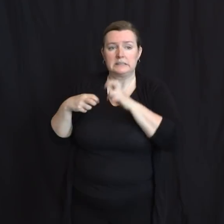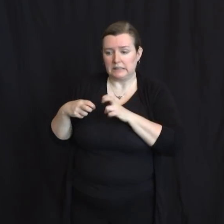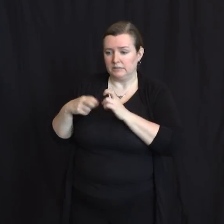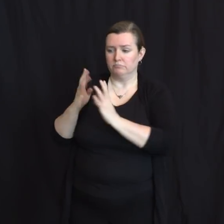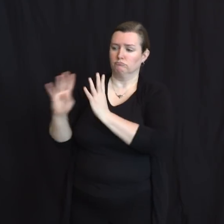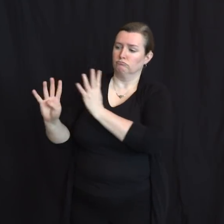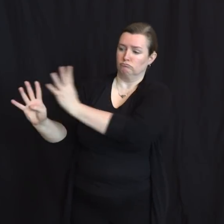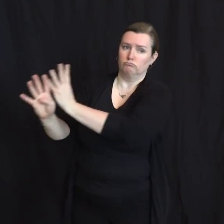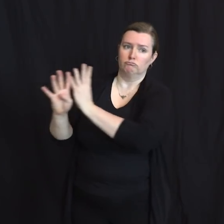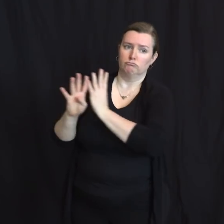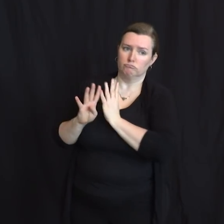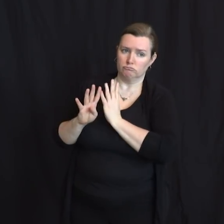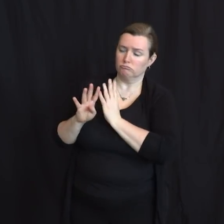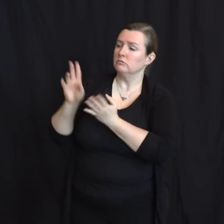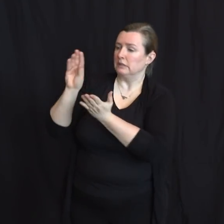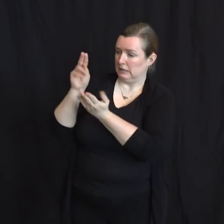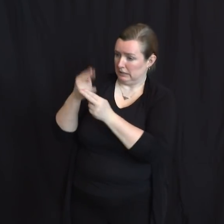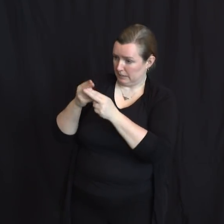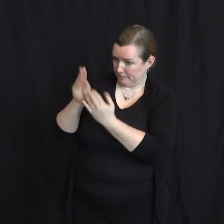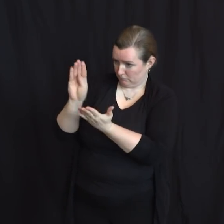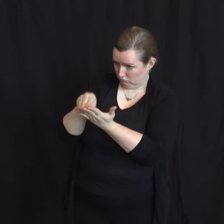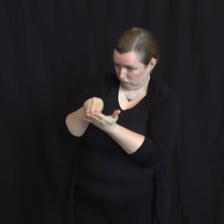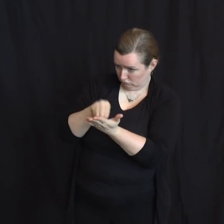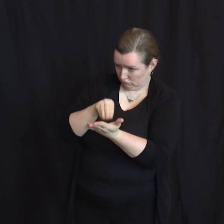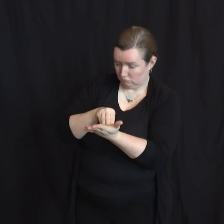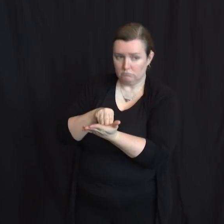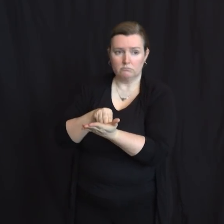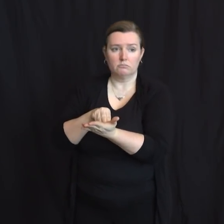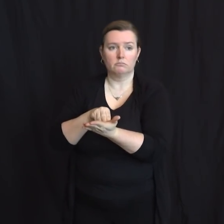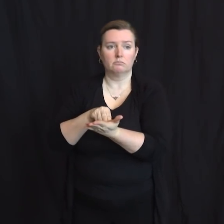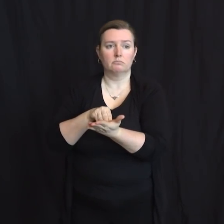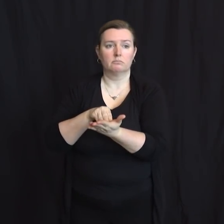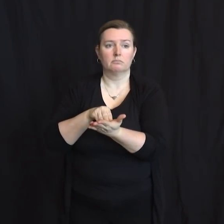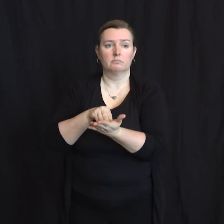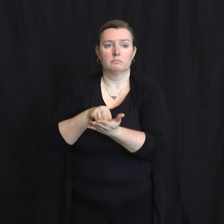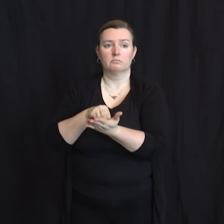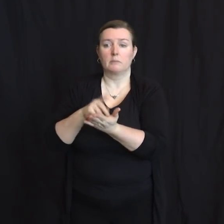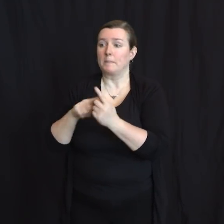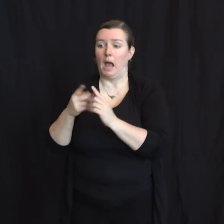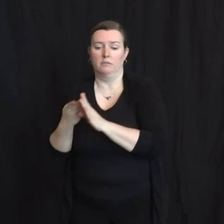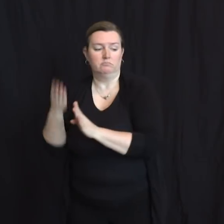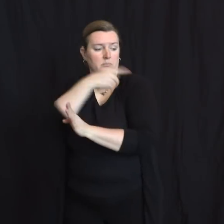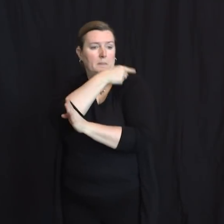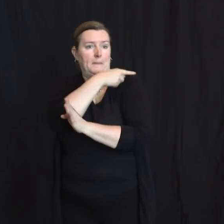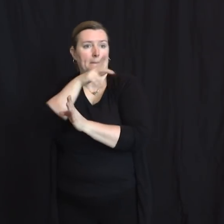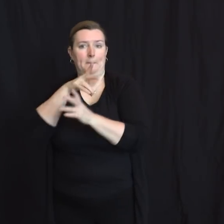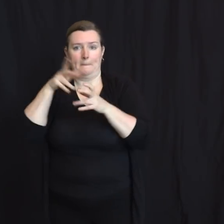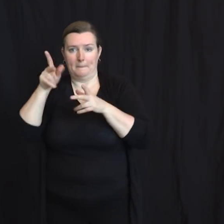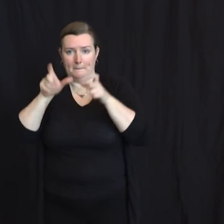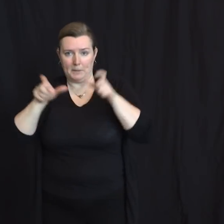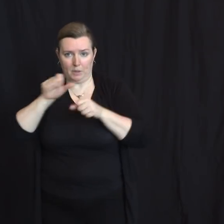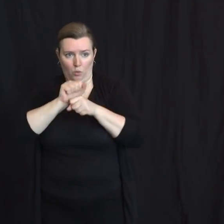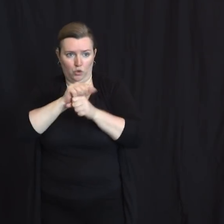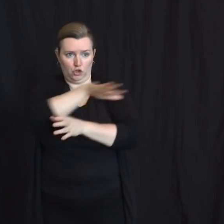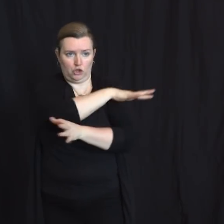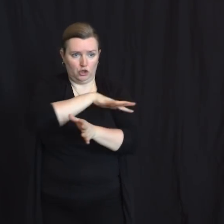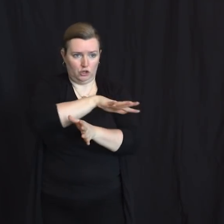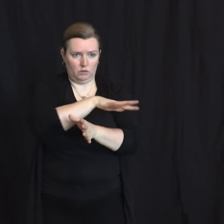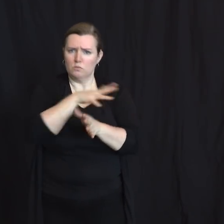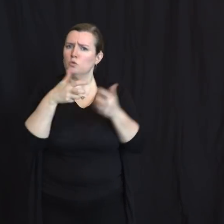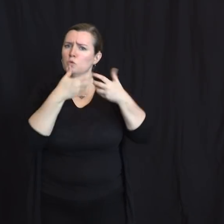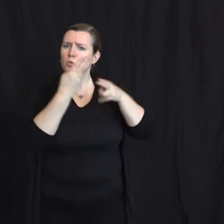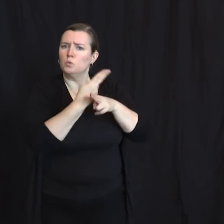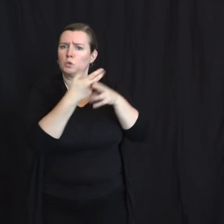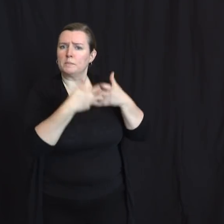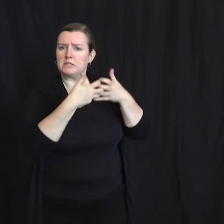We need further back end people to be able to record the results, report the results to the state, to the yep, patient,